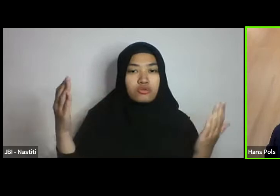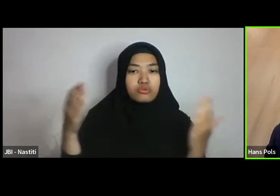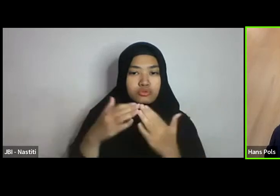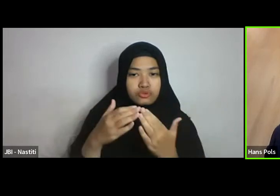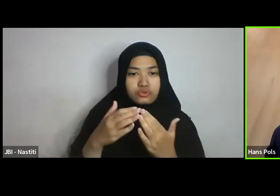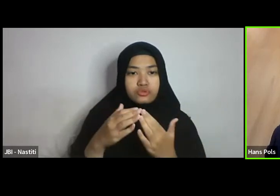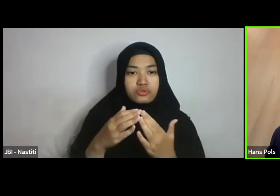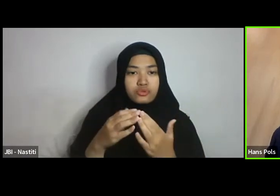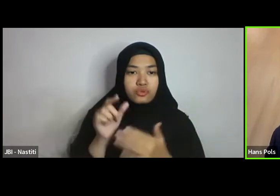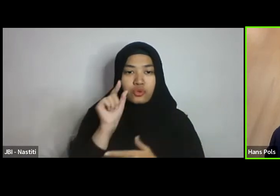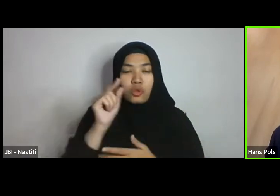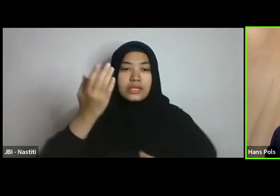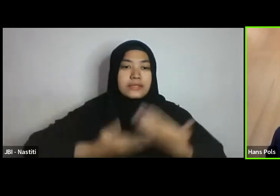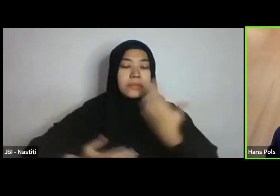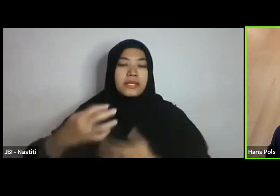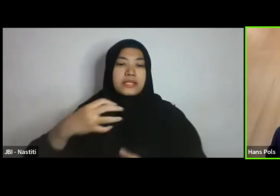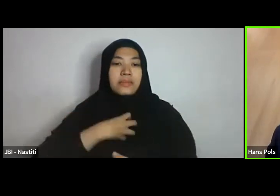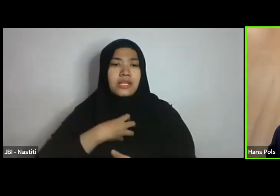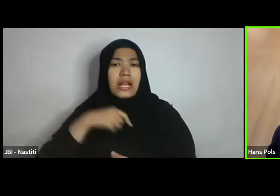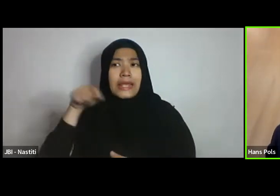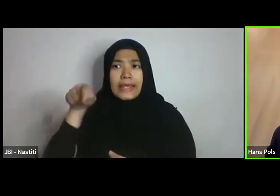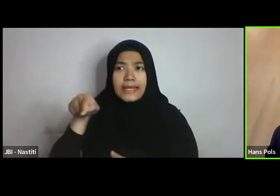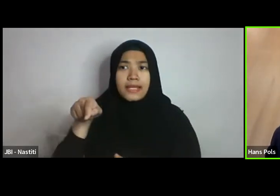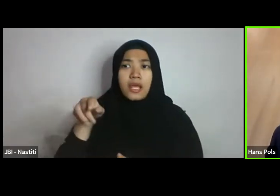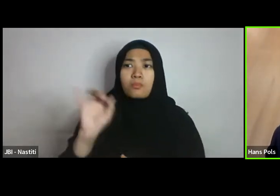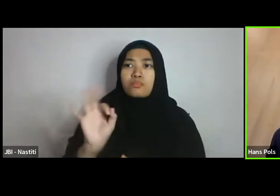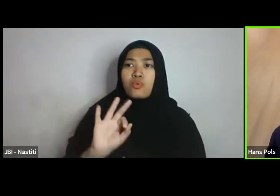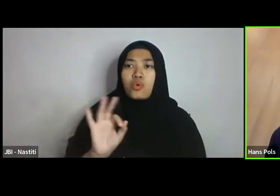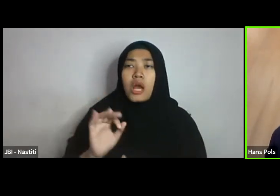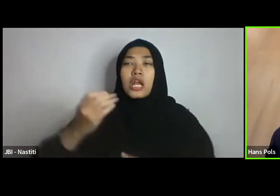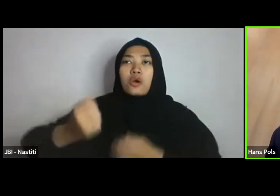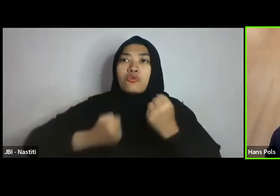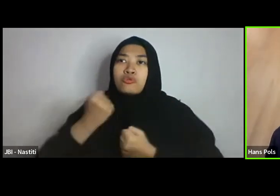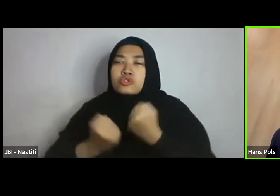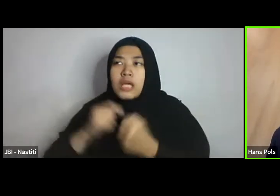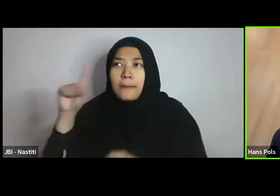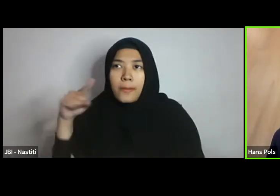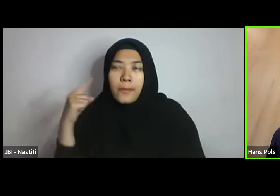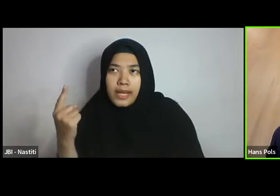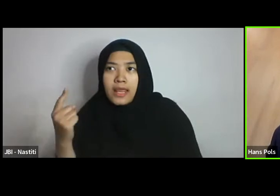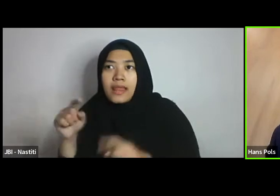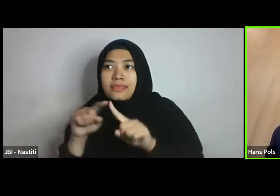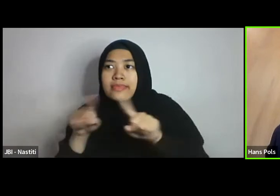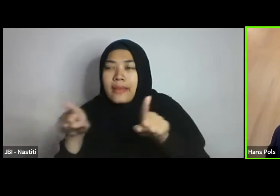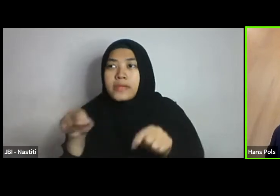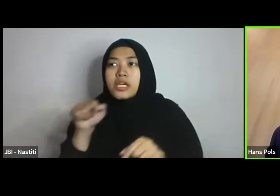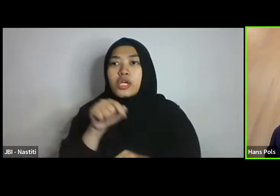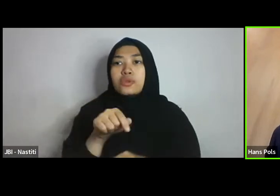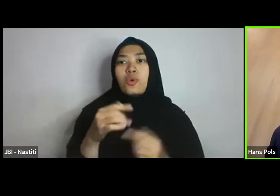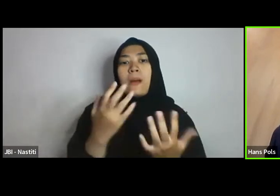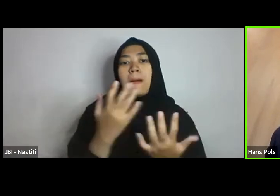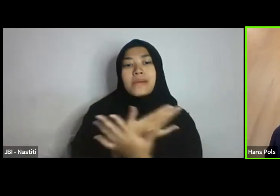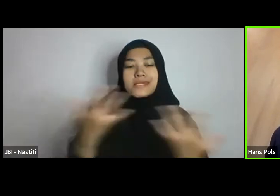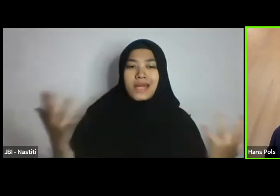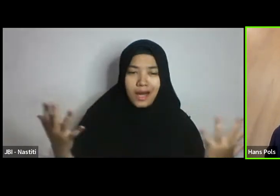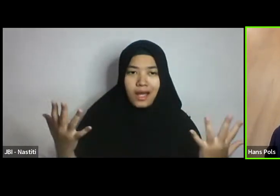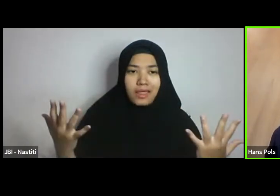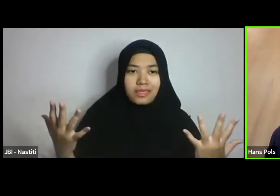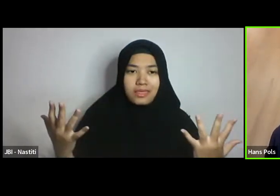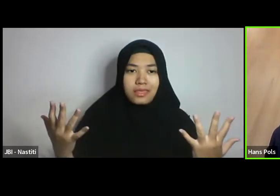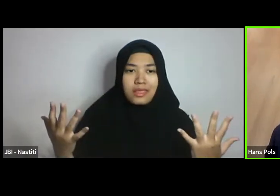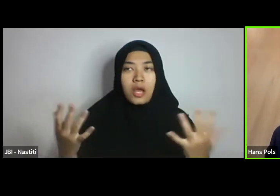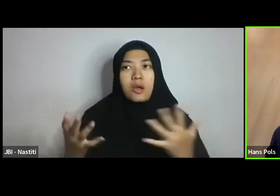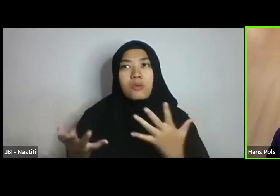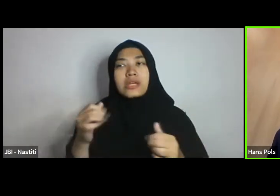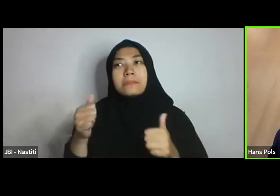because these volunteer groups got together. They negotiated with market sellers to get food there. They negotiated with puskesmas so